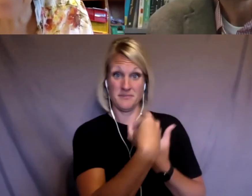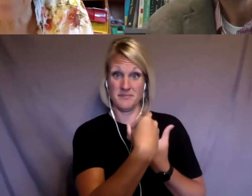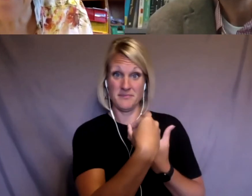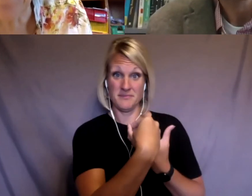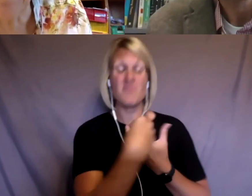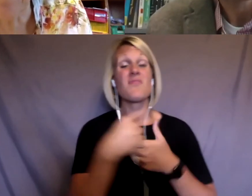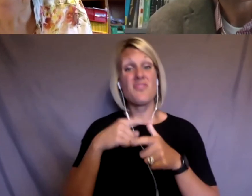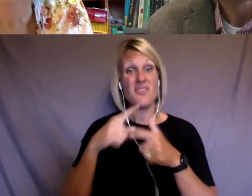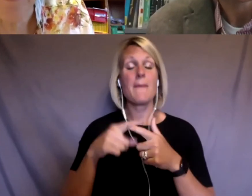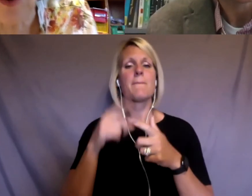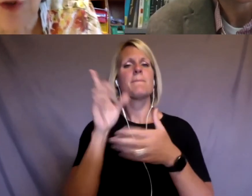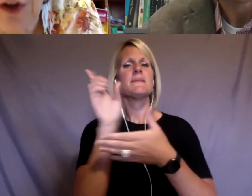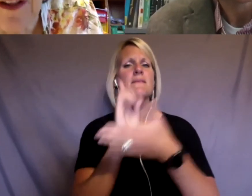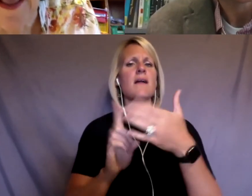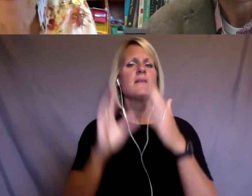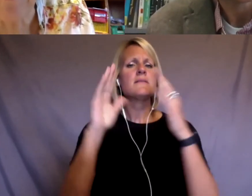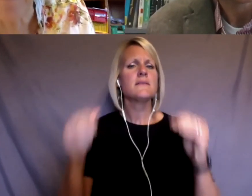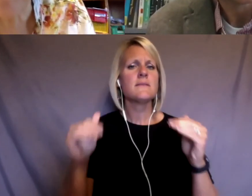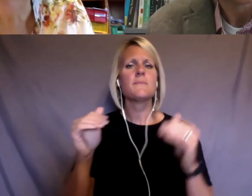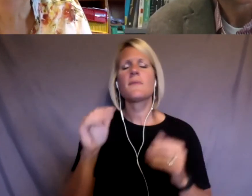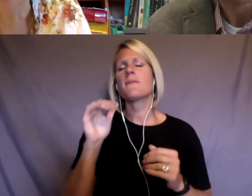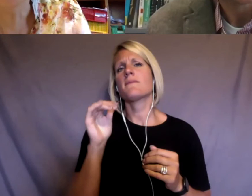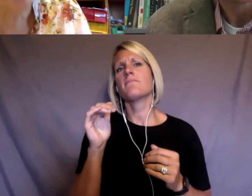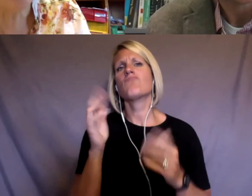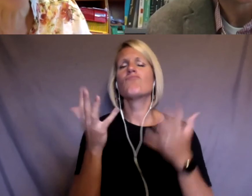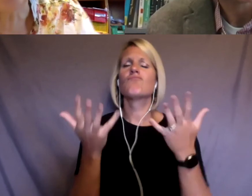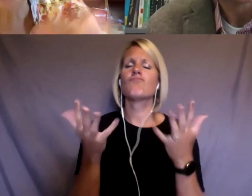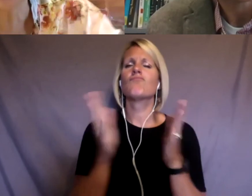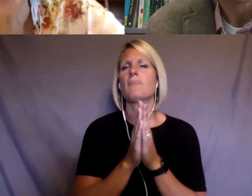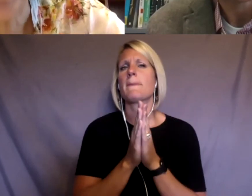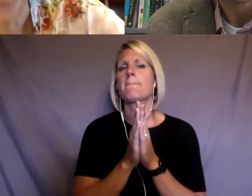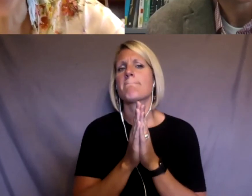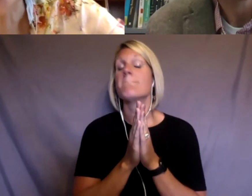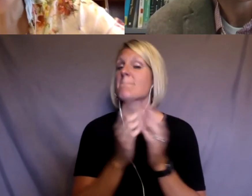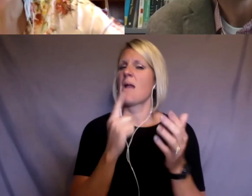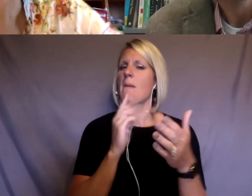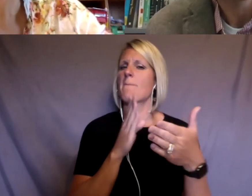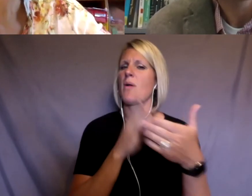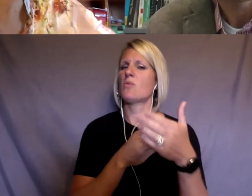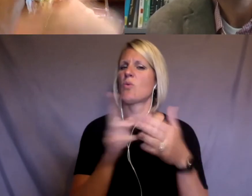that may not have, I mean, I'm very much opposed to universal